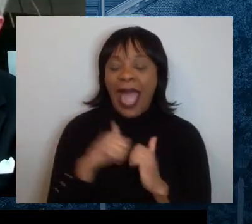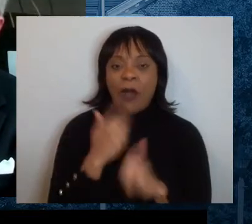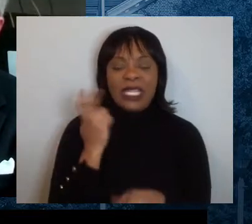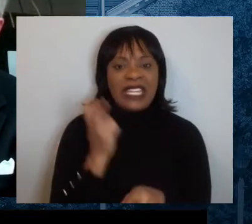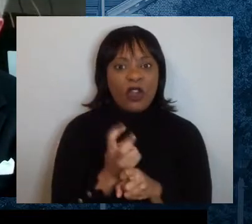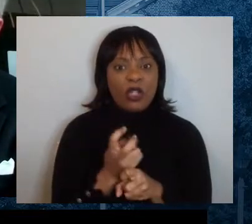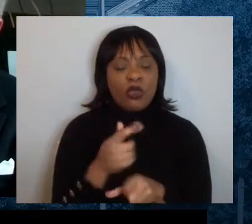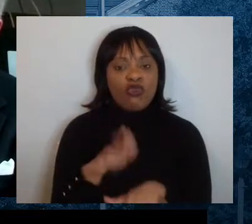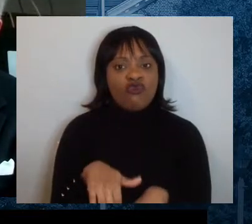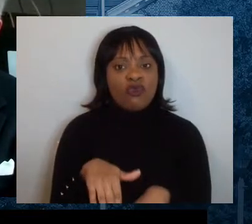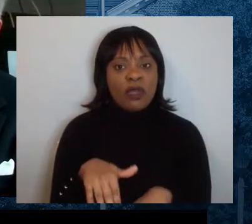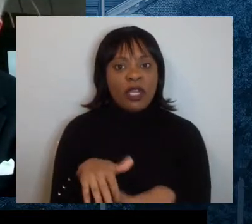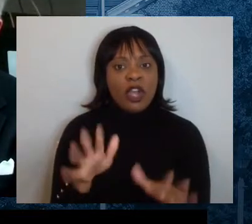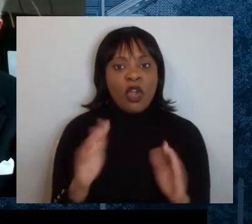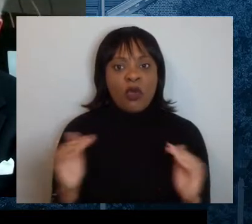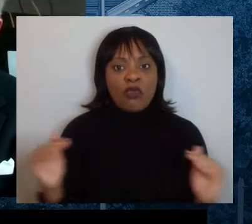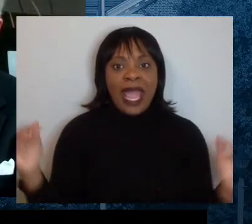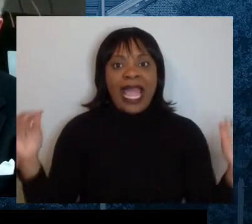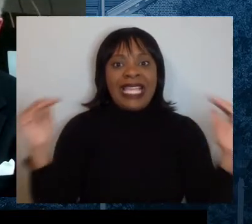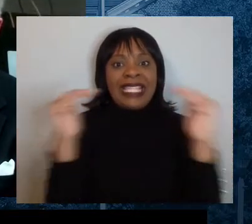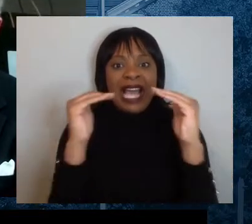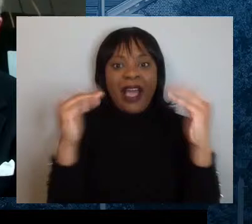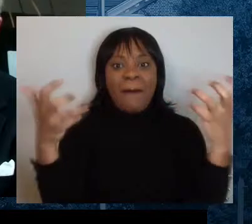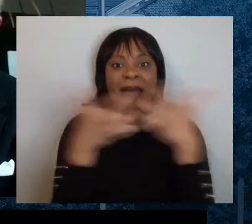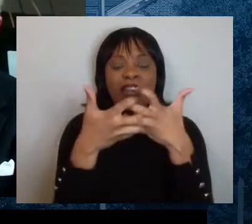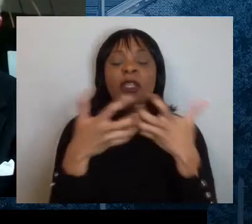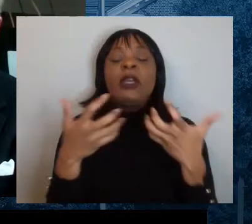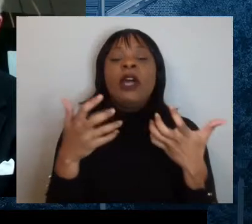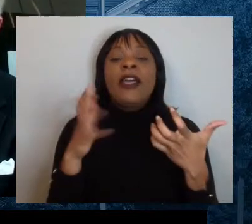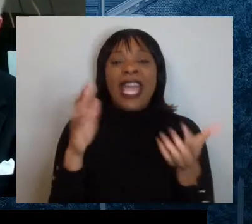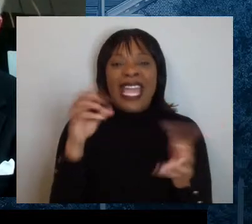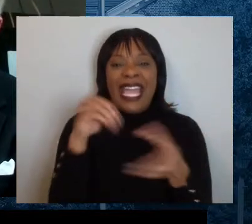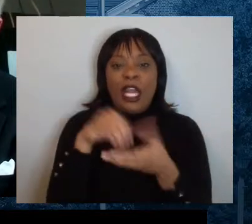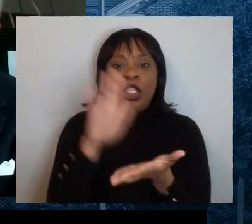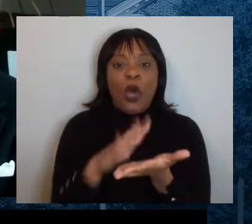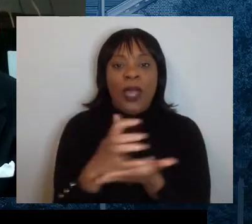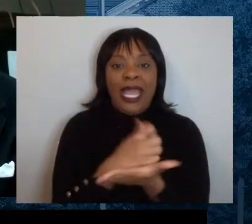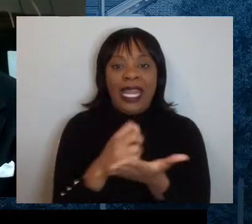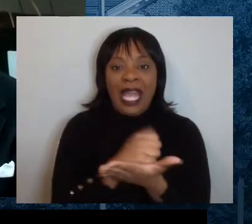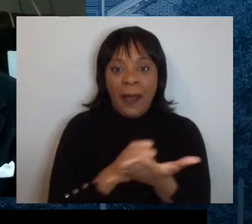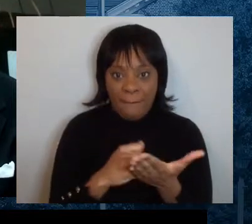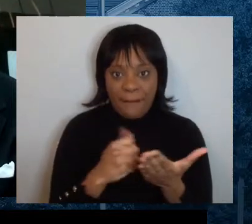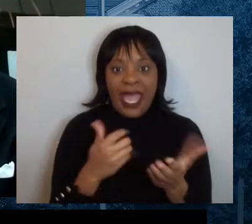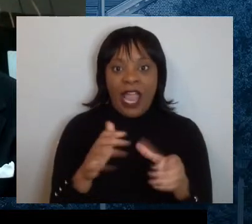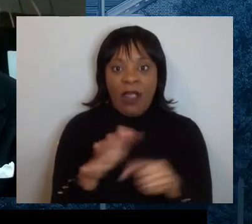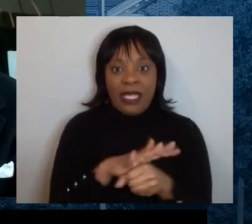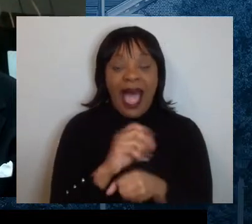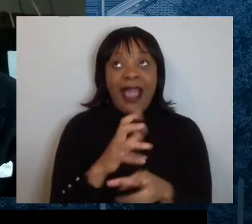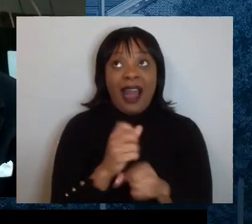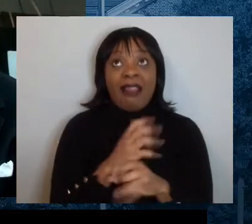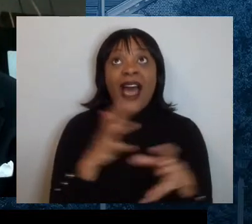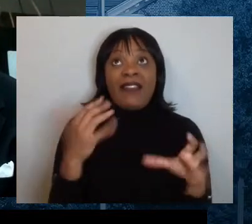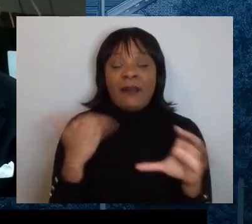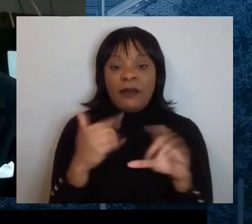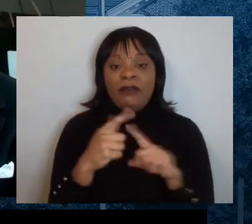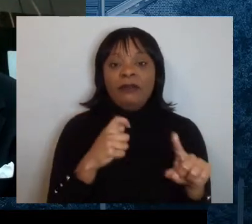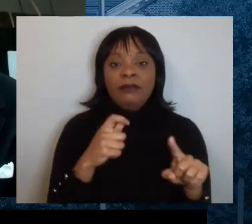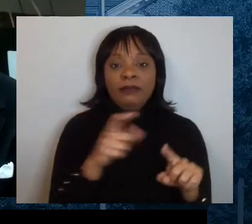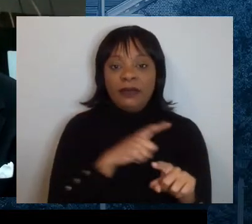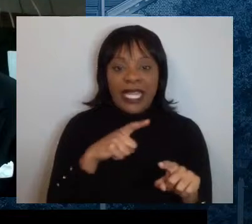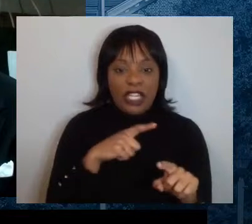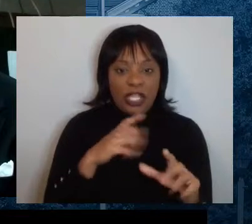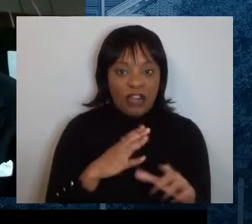the match in low-income areas. And I got lots of emails from legislators about that time.